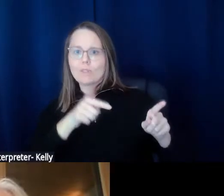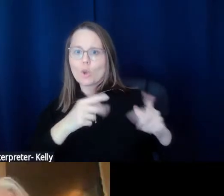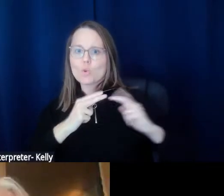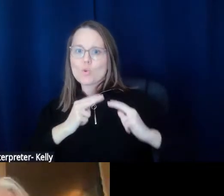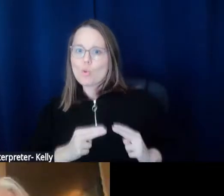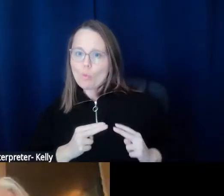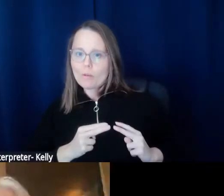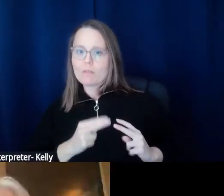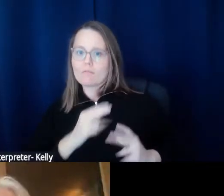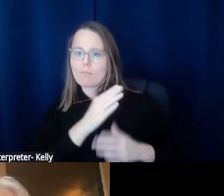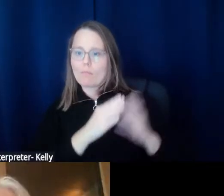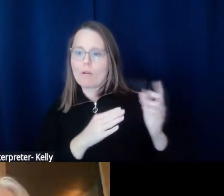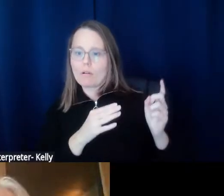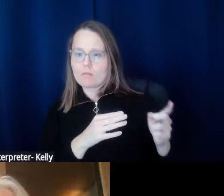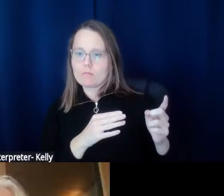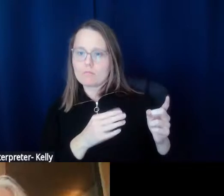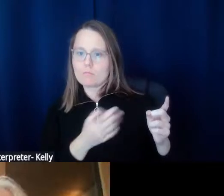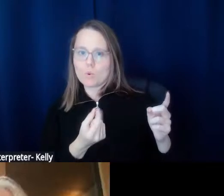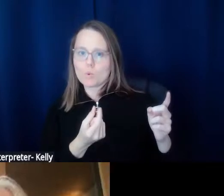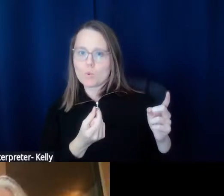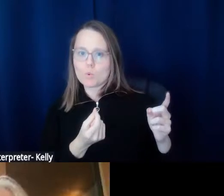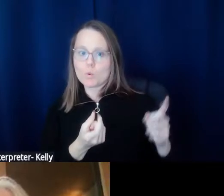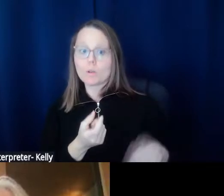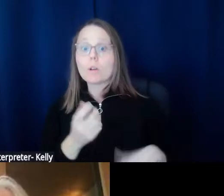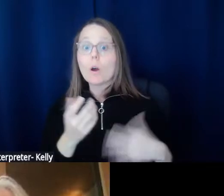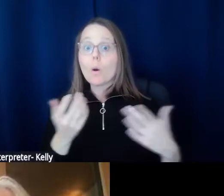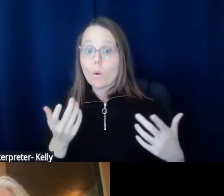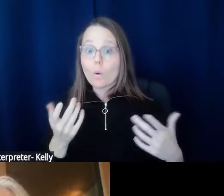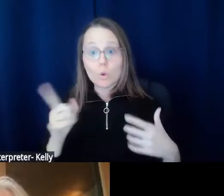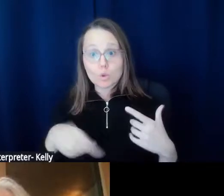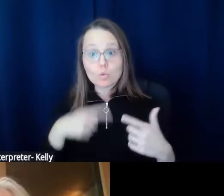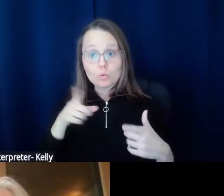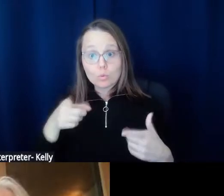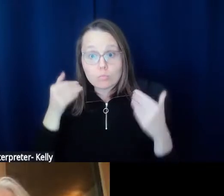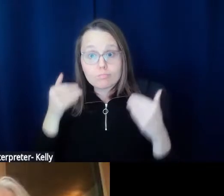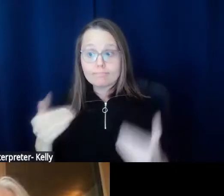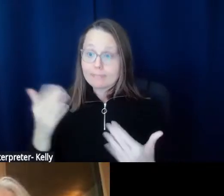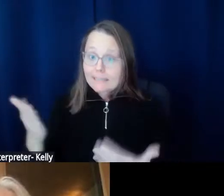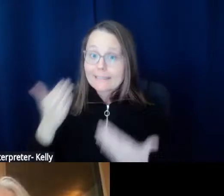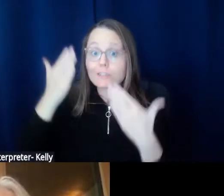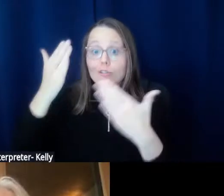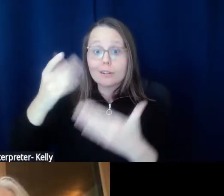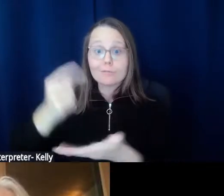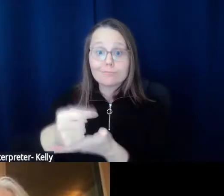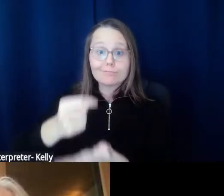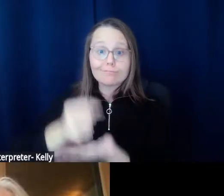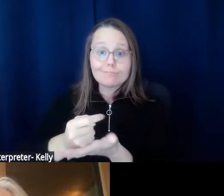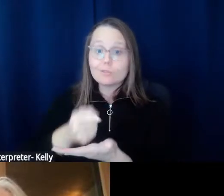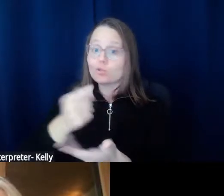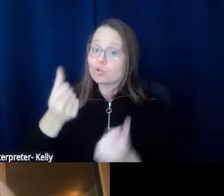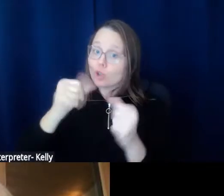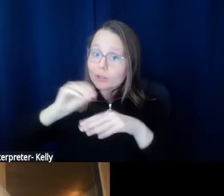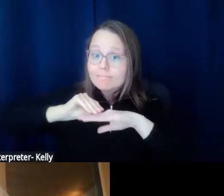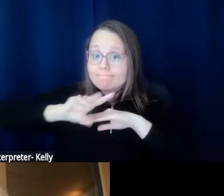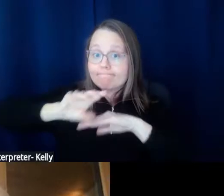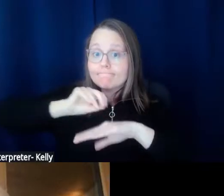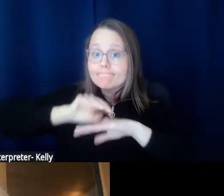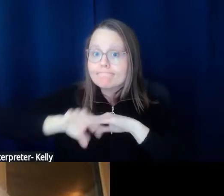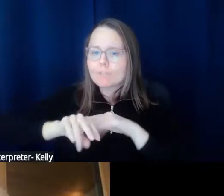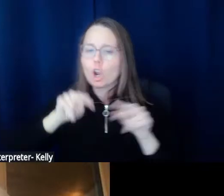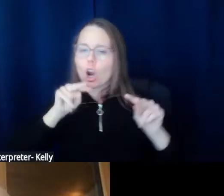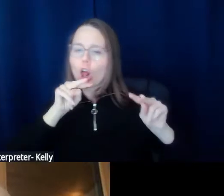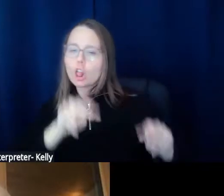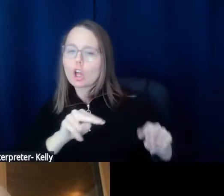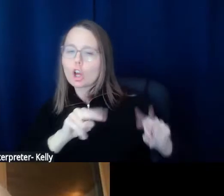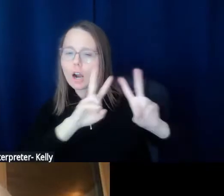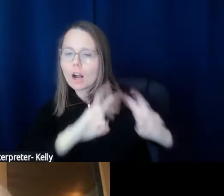it is doing, so that when you do suggest treatments and when you are there as a guide, you're looking at the individual,